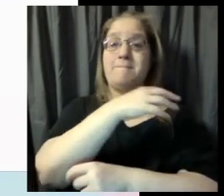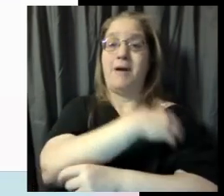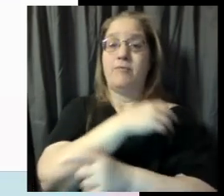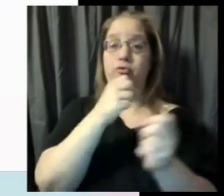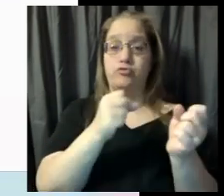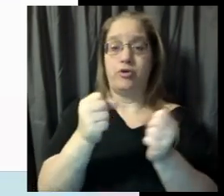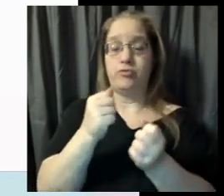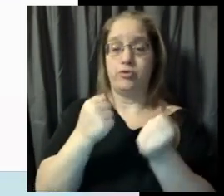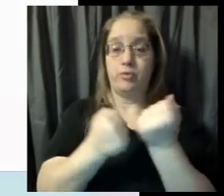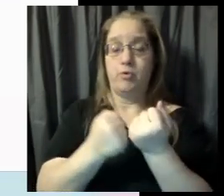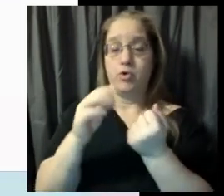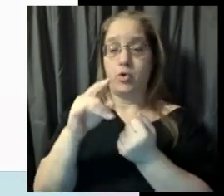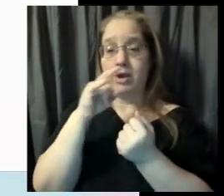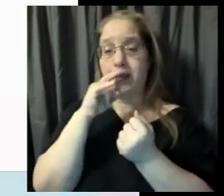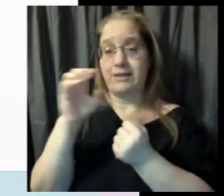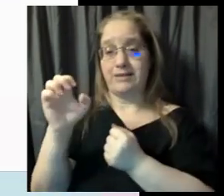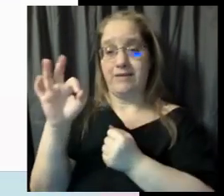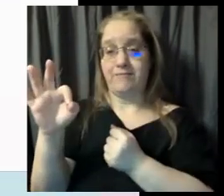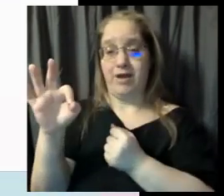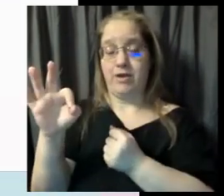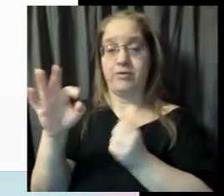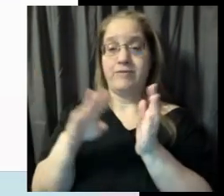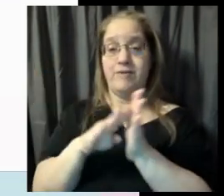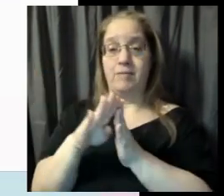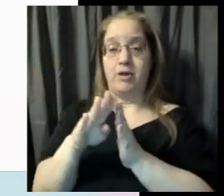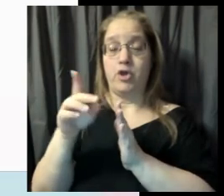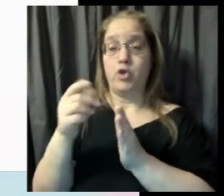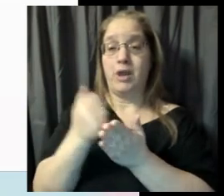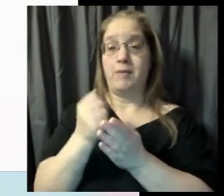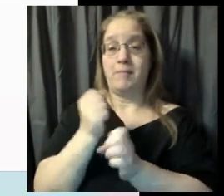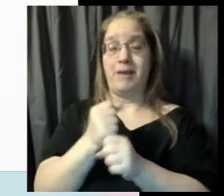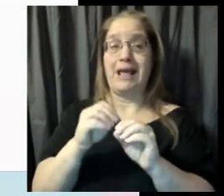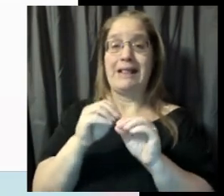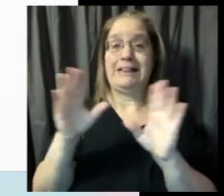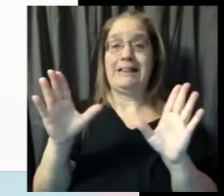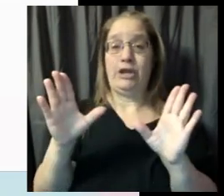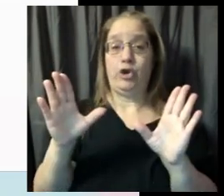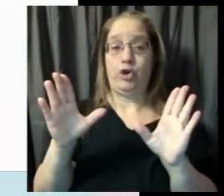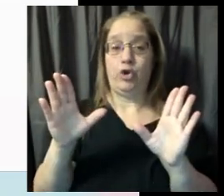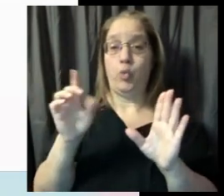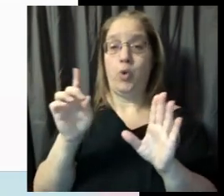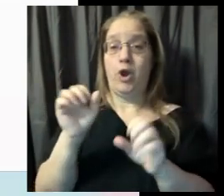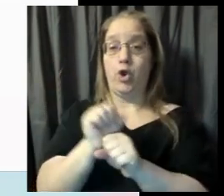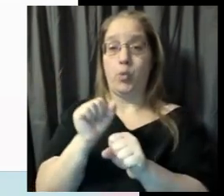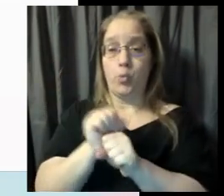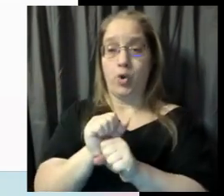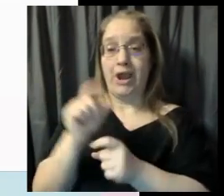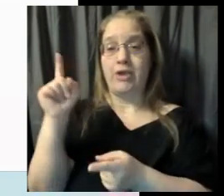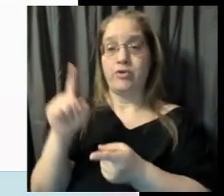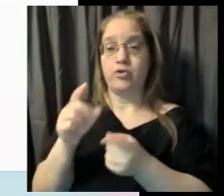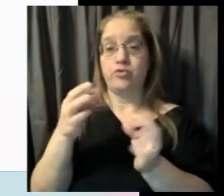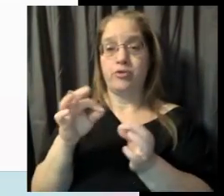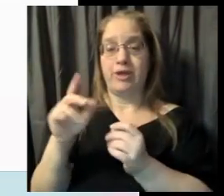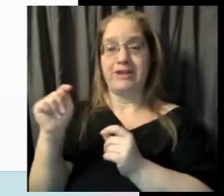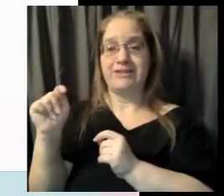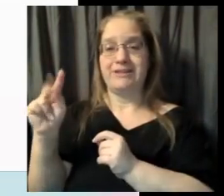executive function development. So you can help by making clearly defined workspaces, as well as reducing distractions like turning